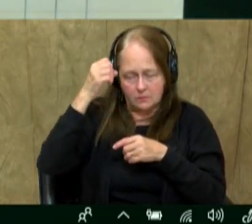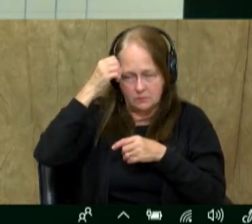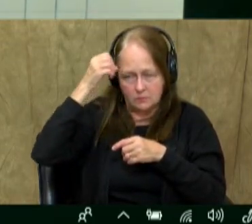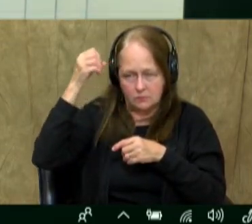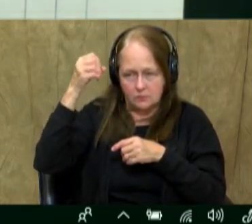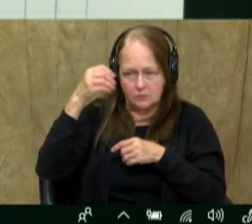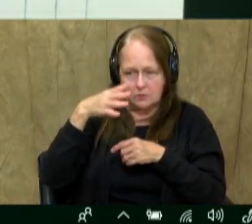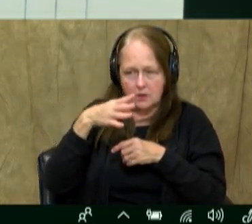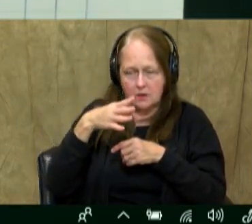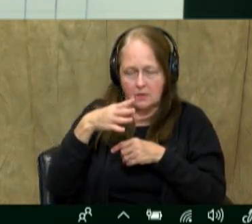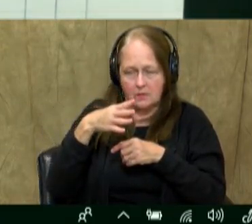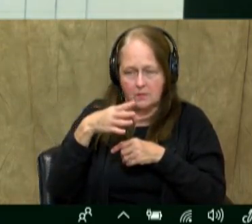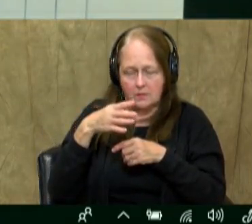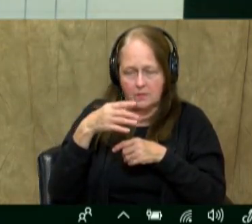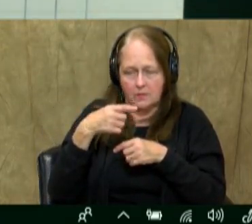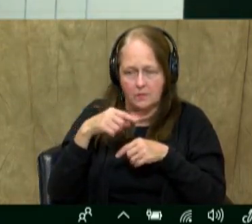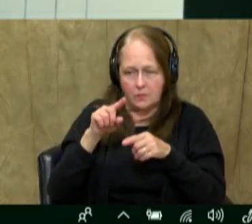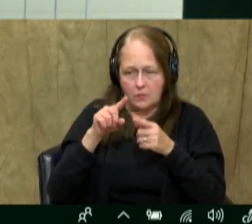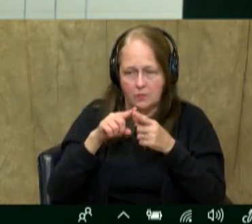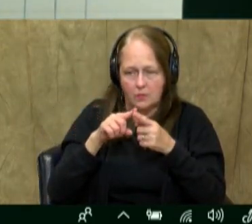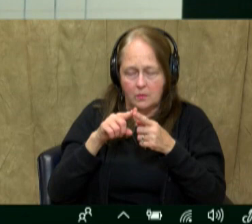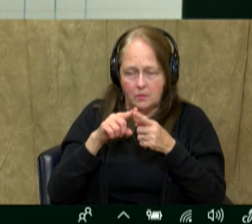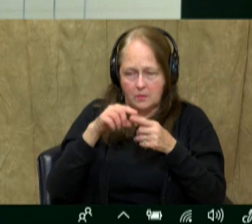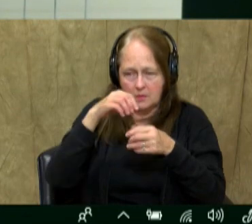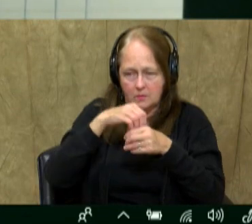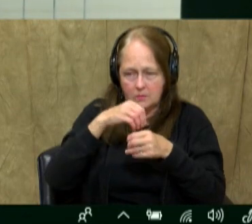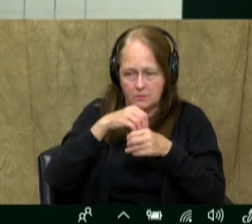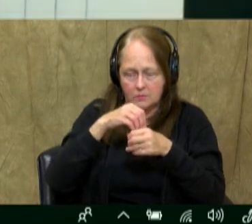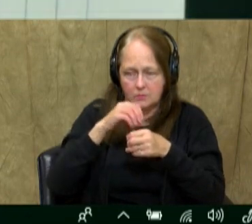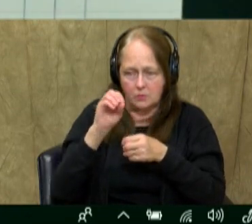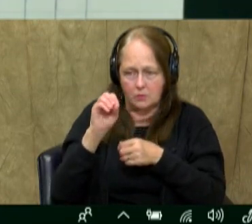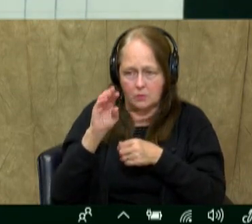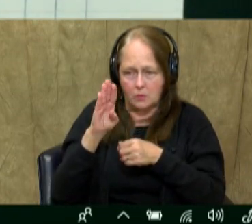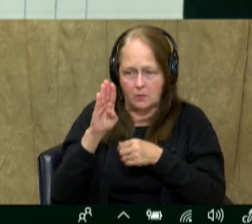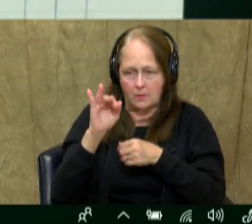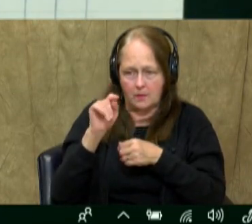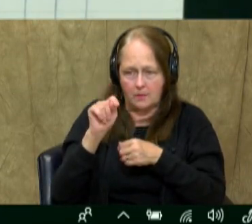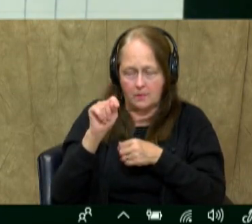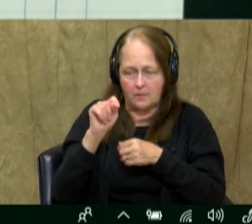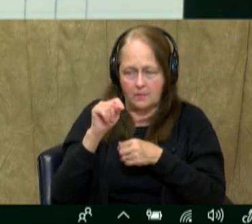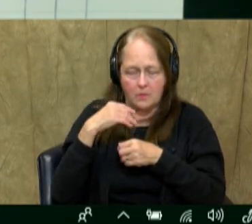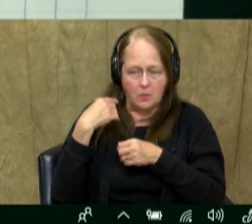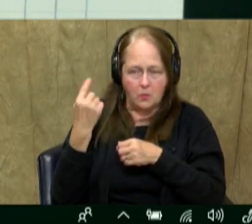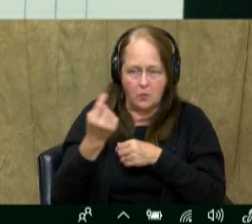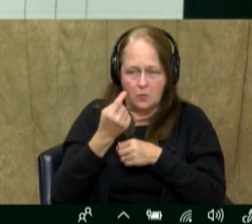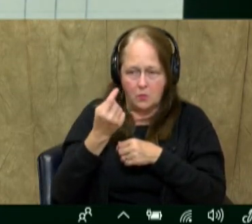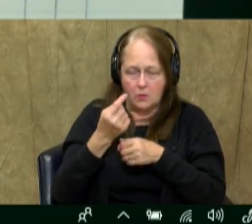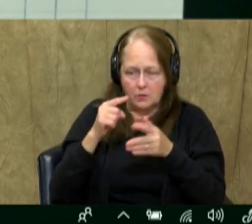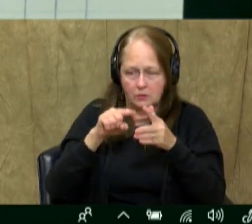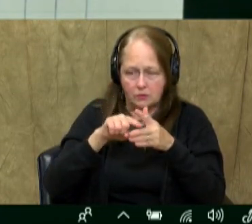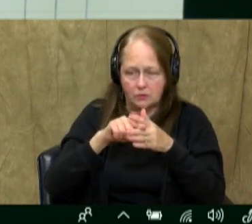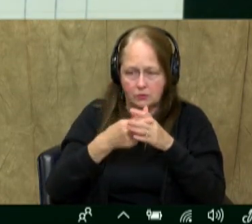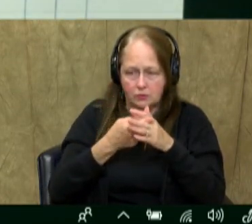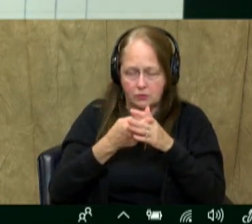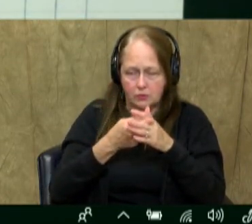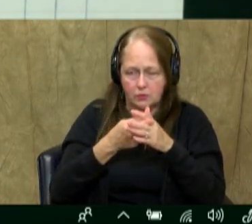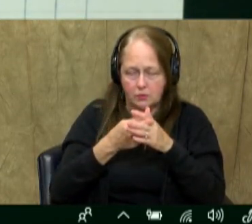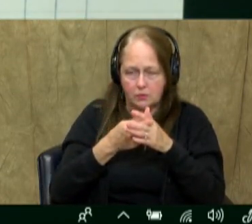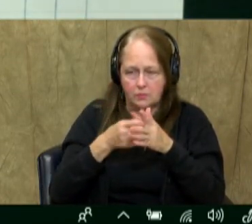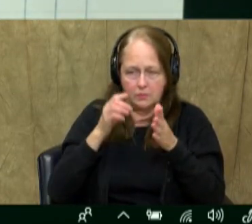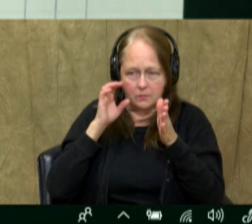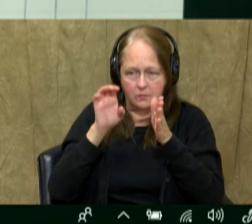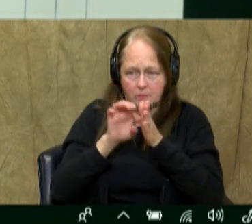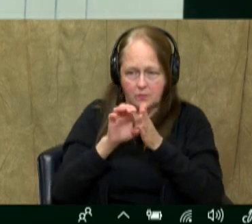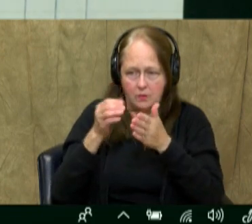sun is always going to be coming from the inside of that orbit. And I always start this diagram with new